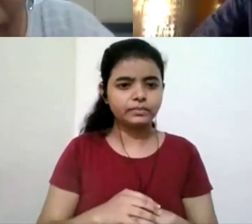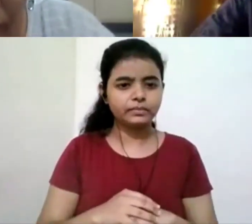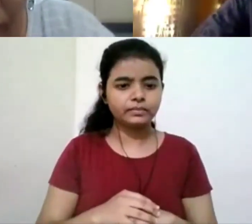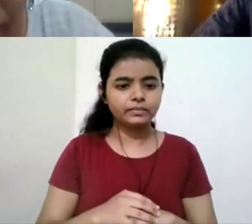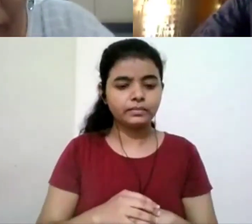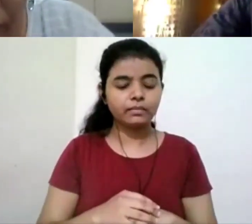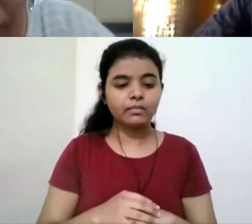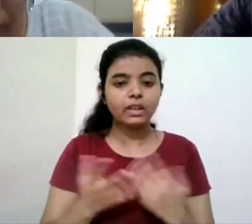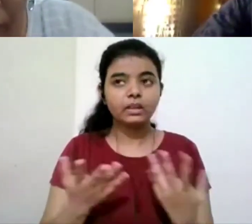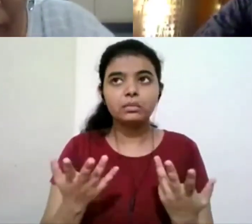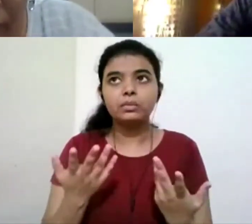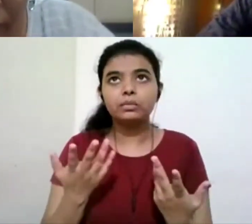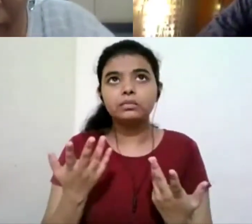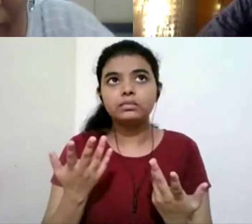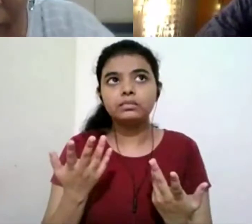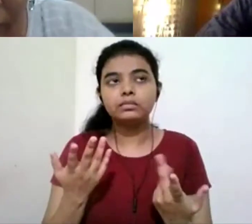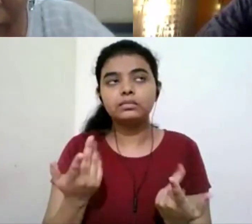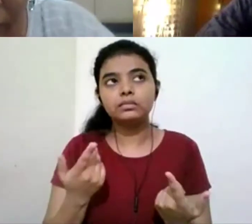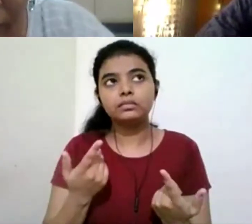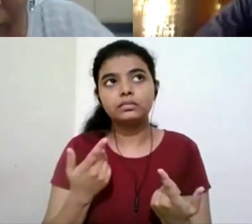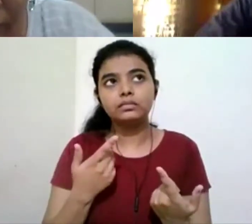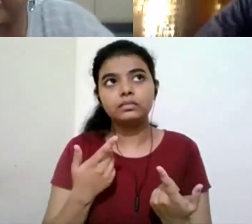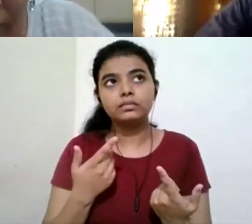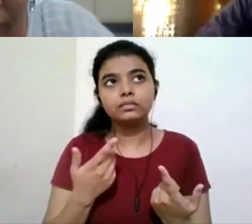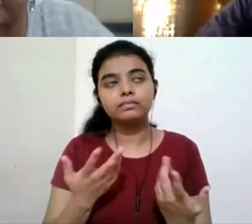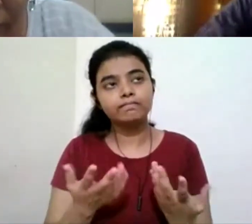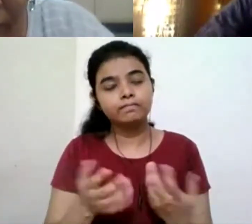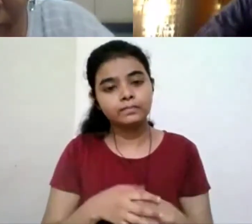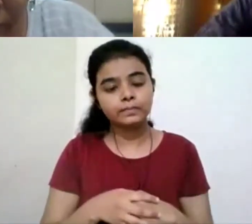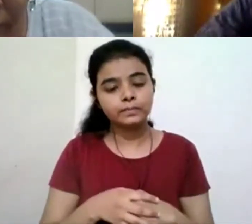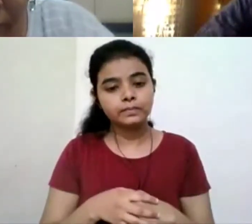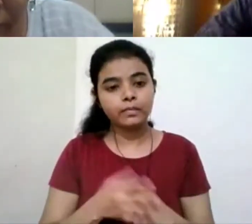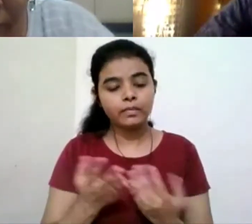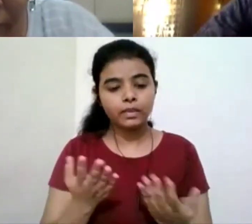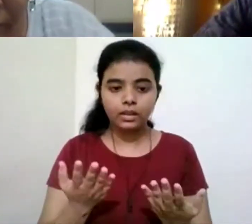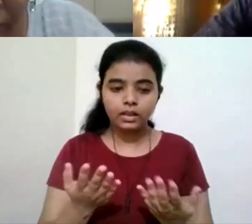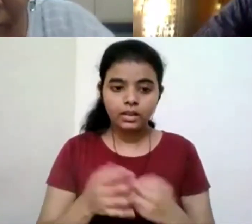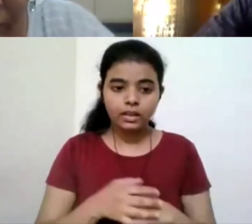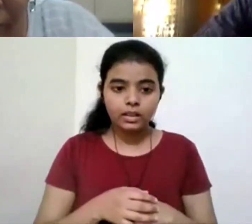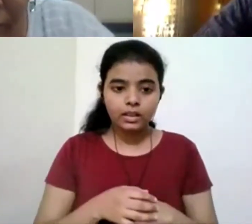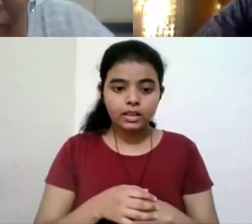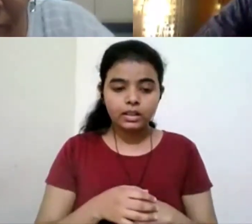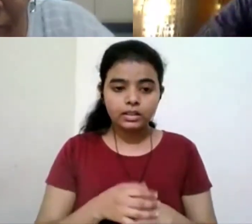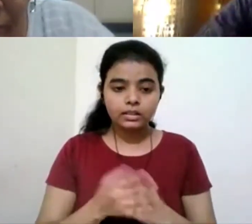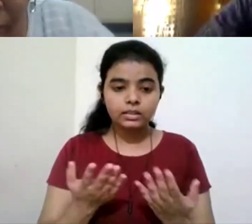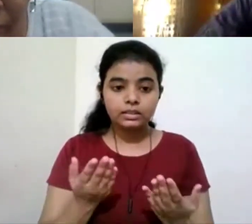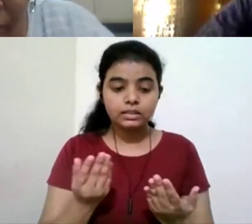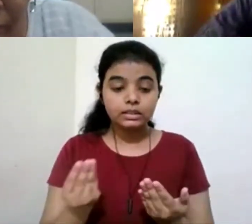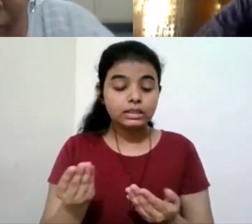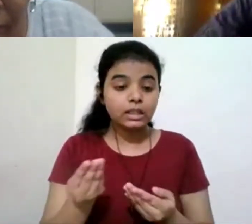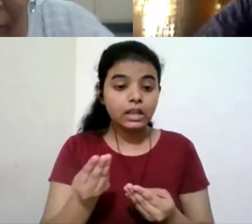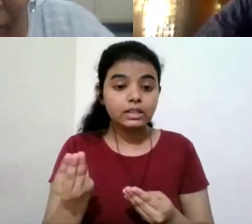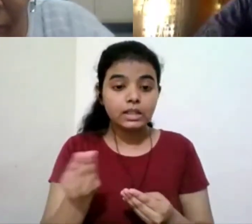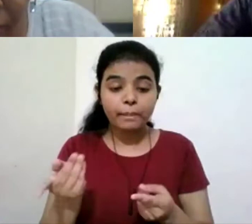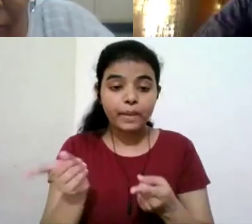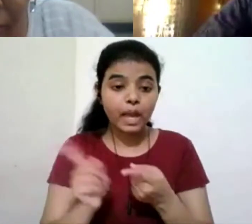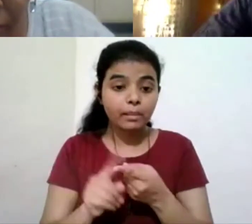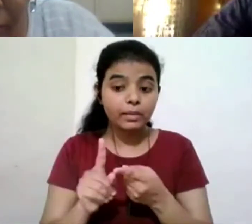Because what could we do in cases where there is a practical